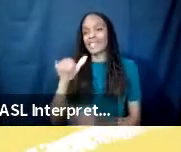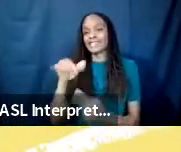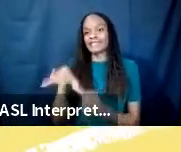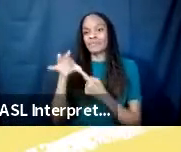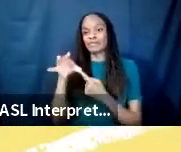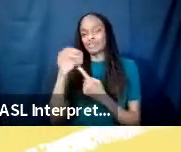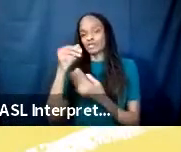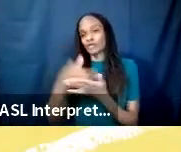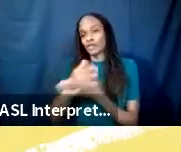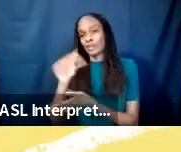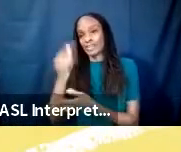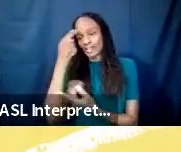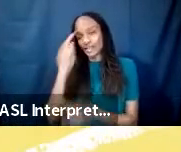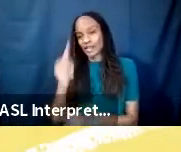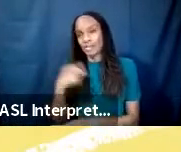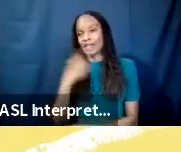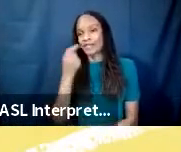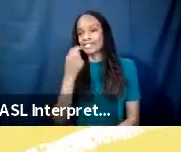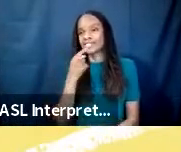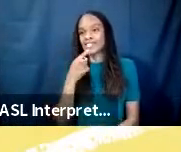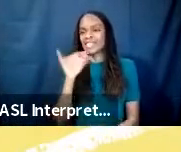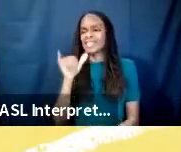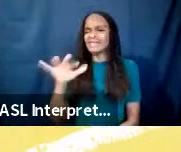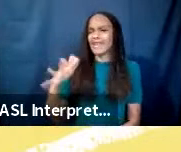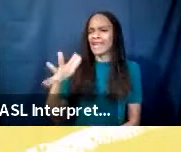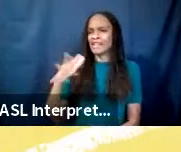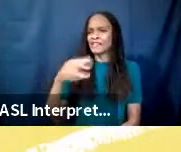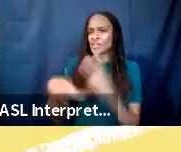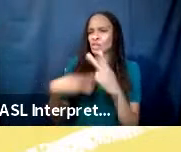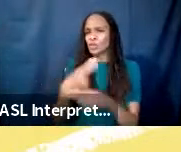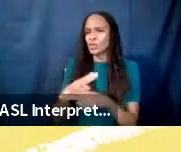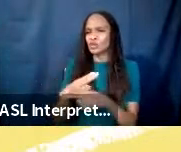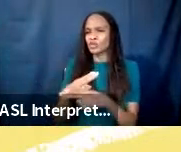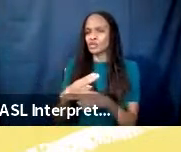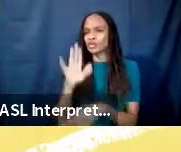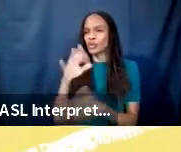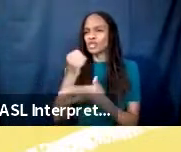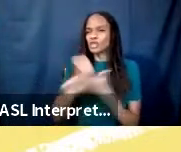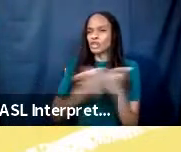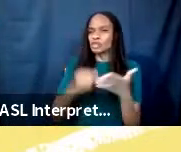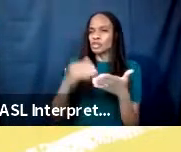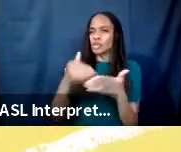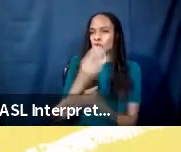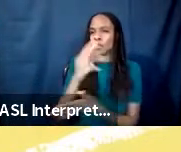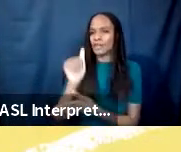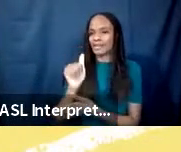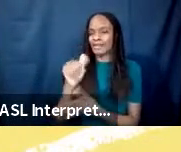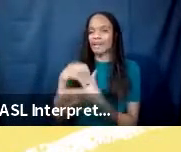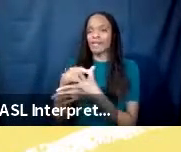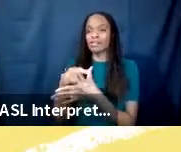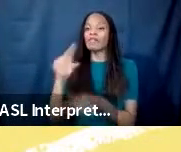I just mentioned. So that's kind of the universe of your scripted new media content.